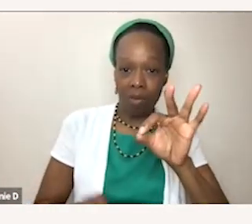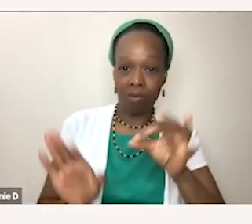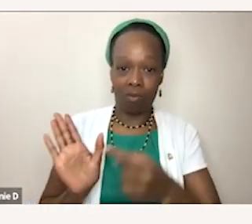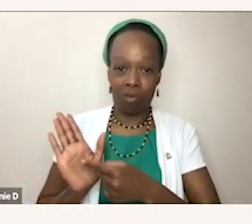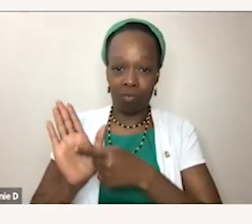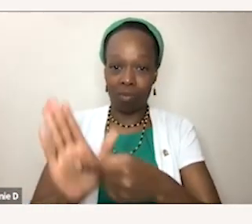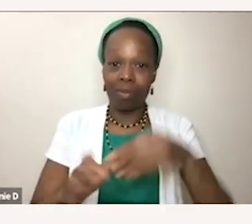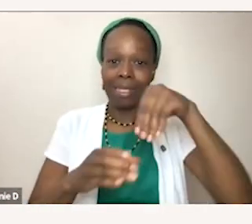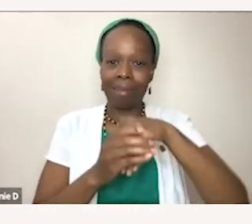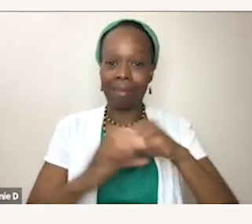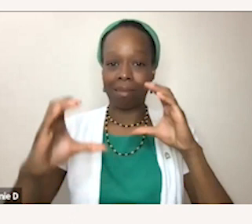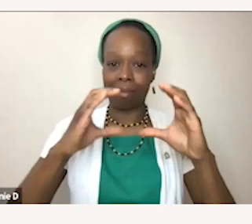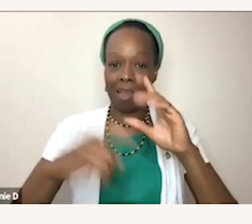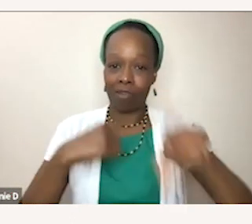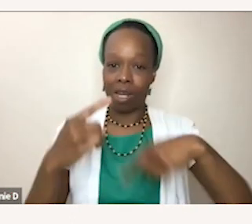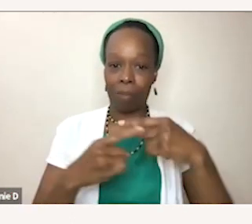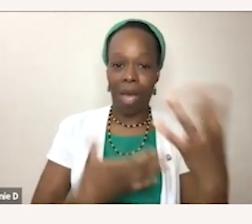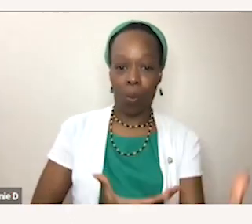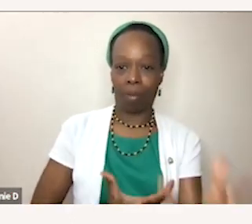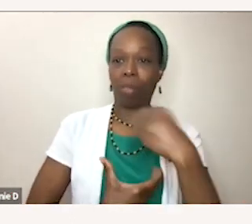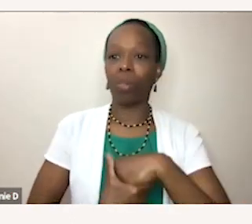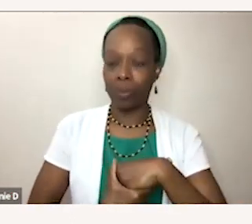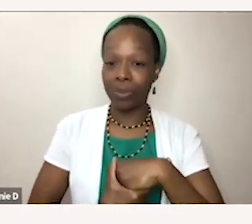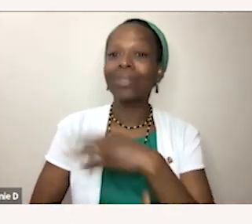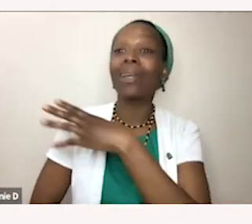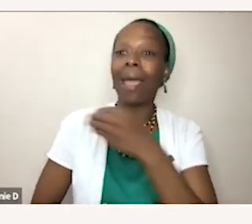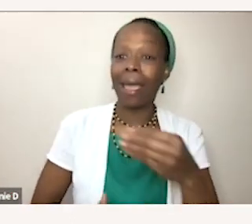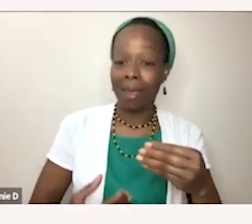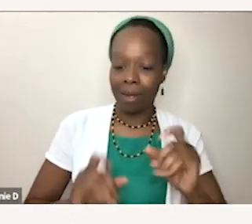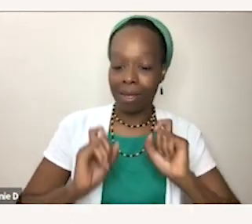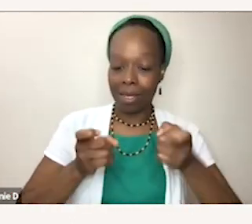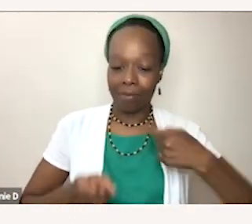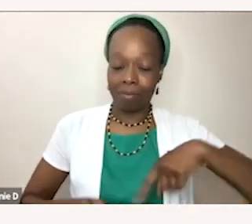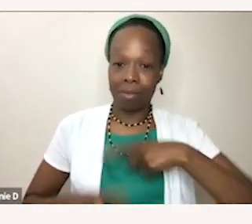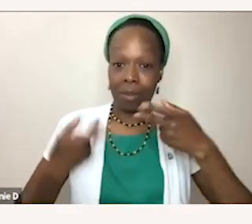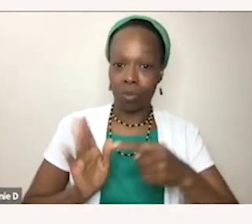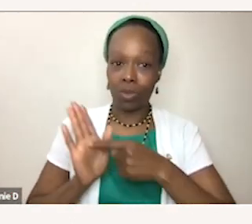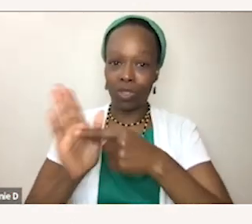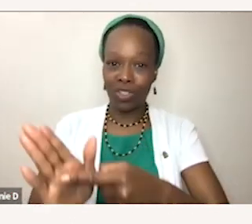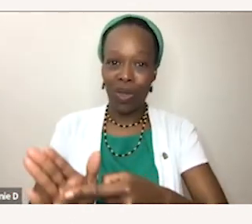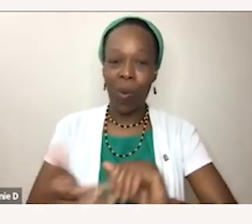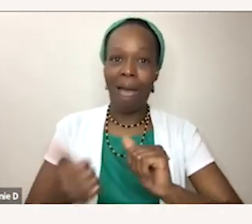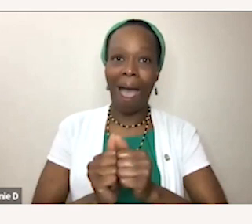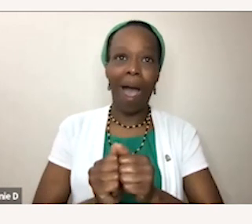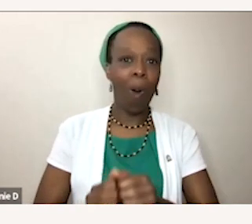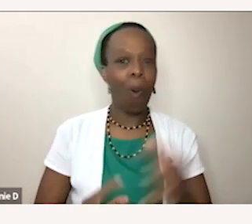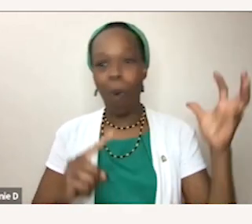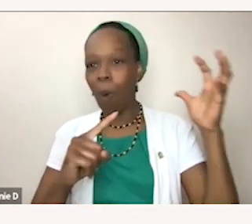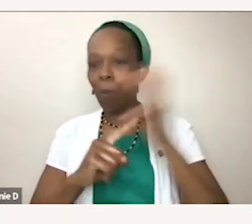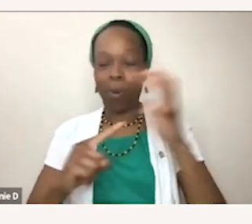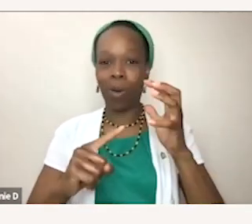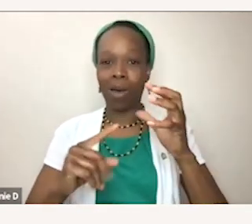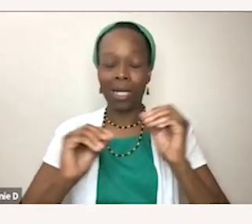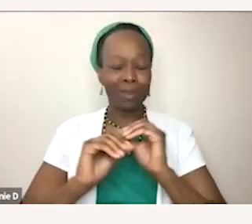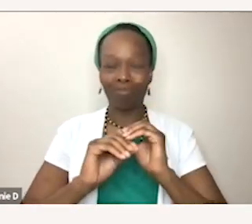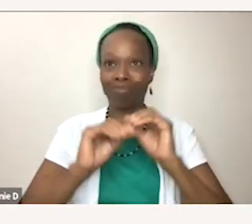of inclusion. And it lets us also just show you really how brilliant and diverse the disability community